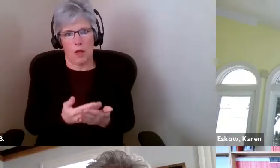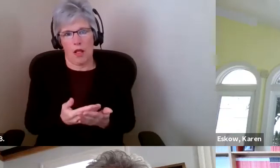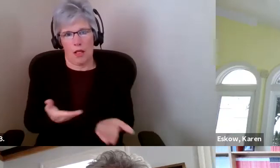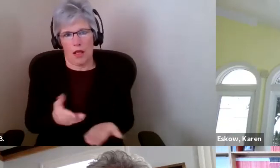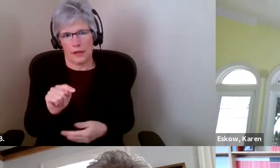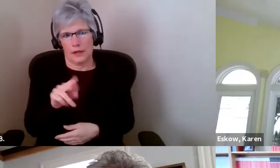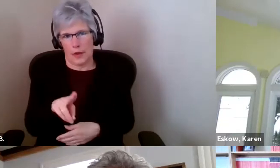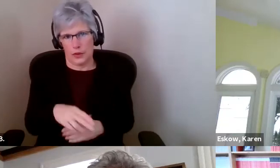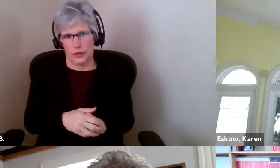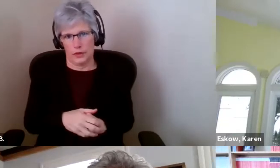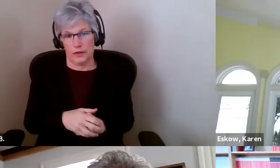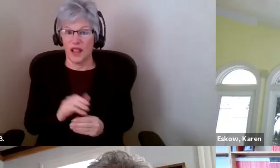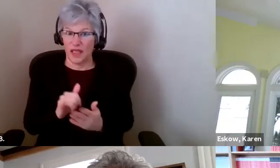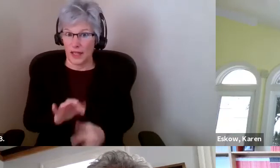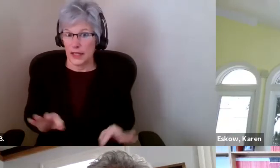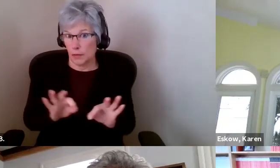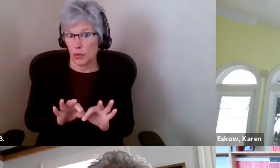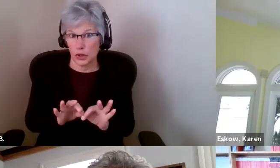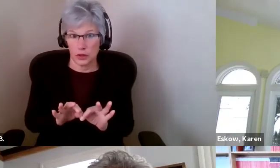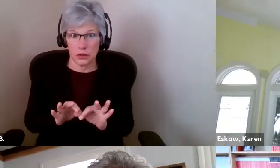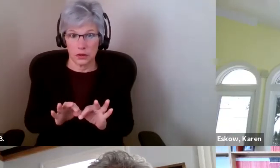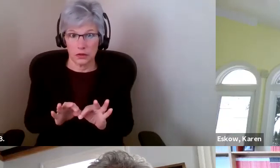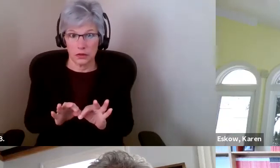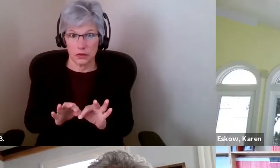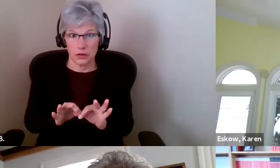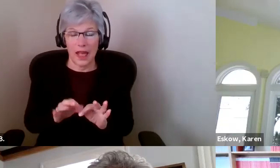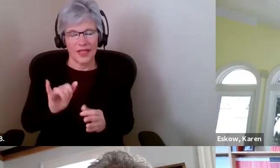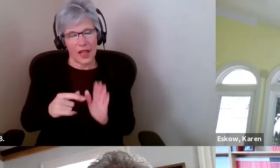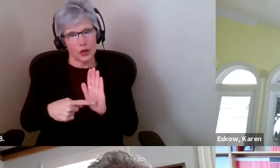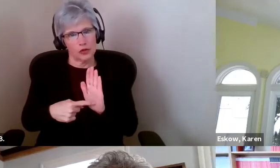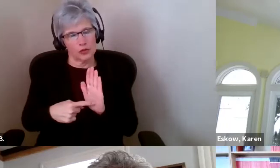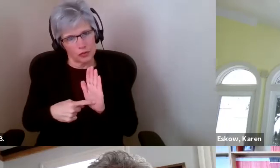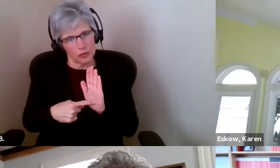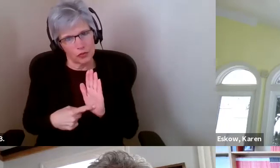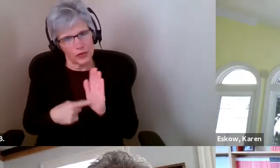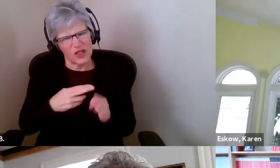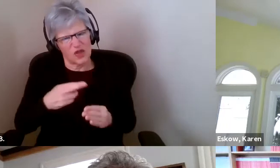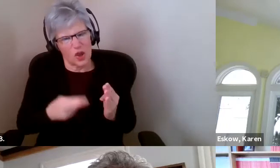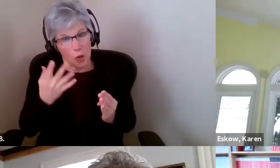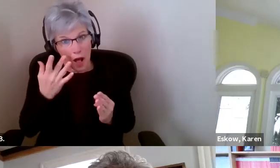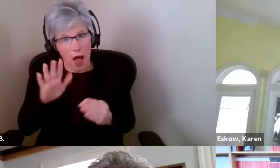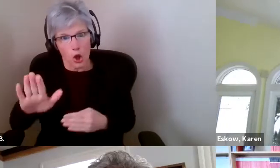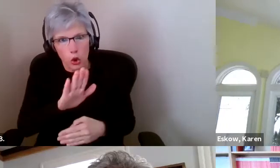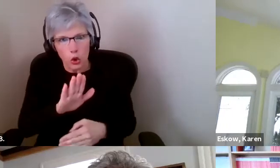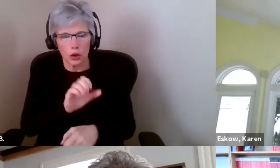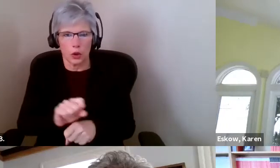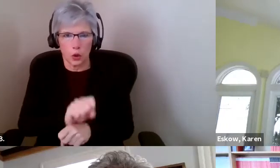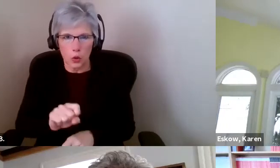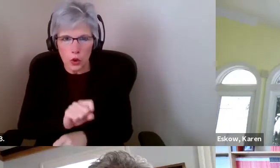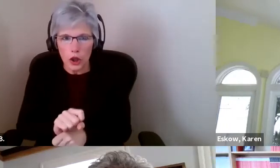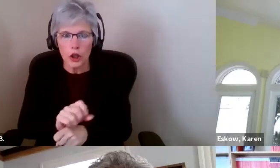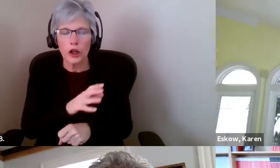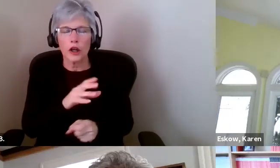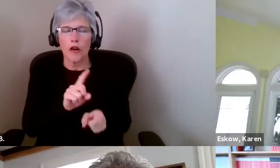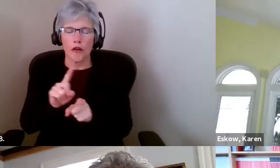That's important. It's really something that goes to all the hard work you do. It also shows how dedicated our students and their family